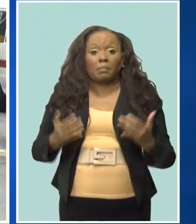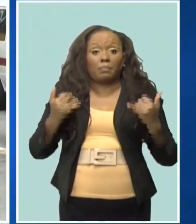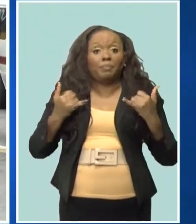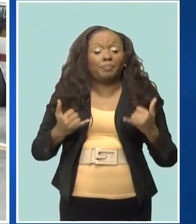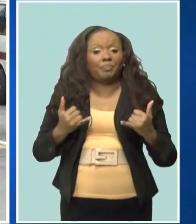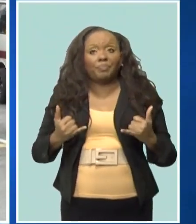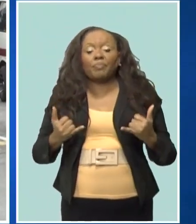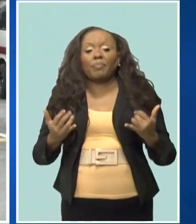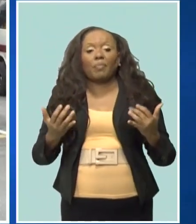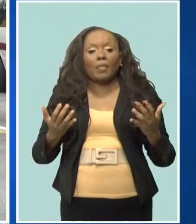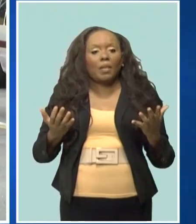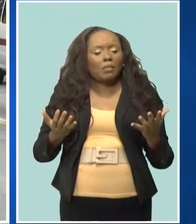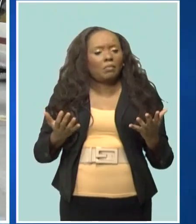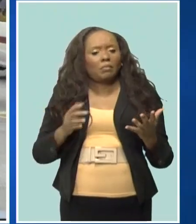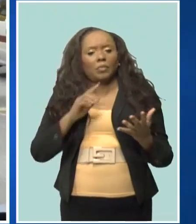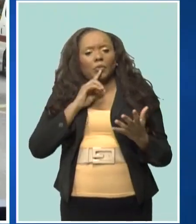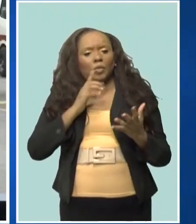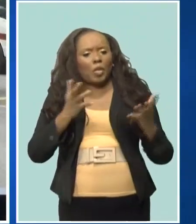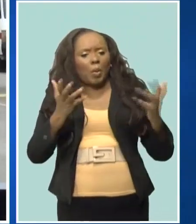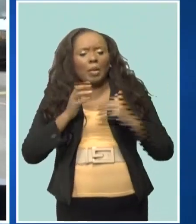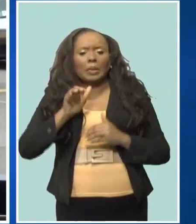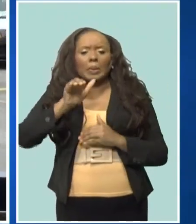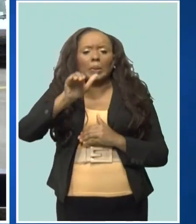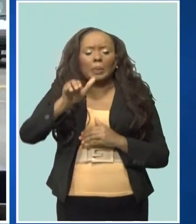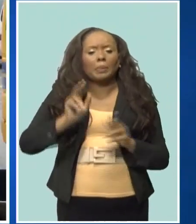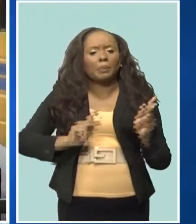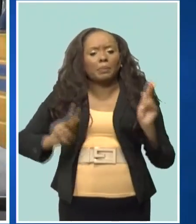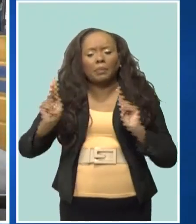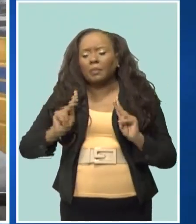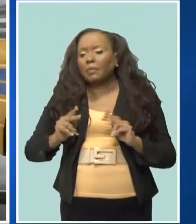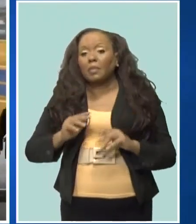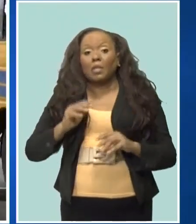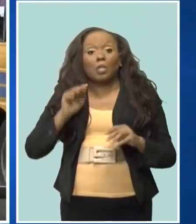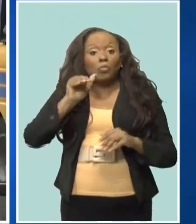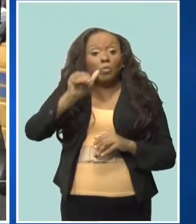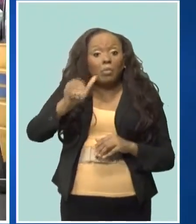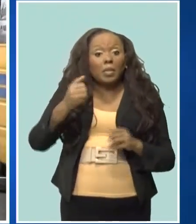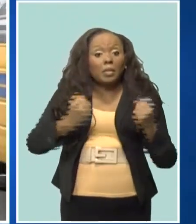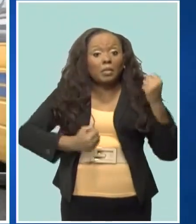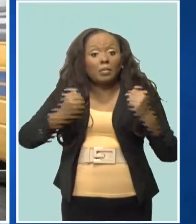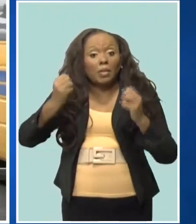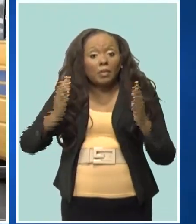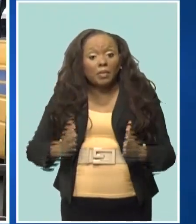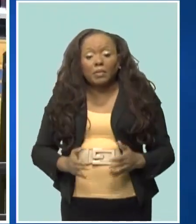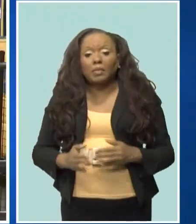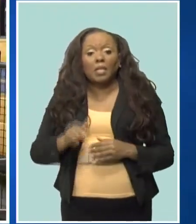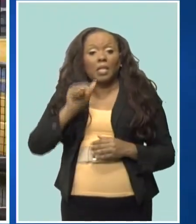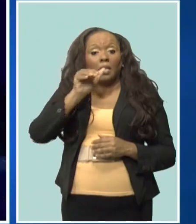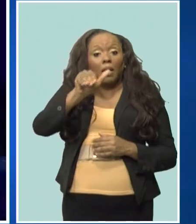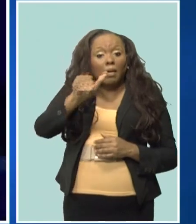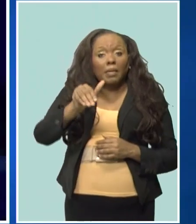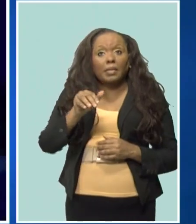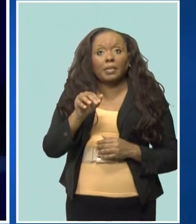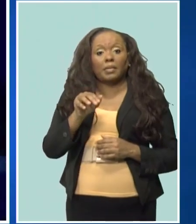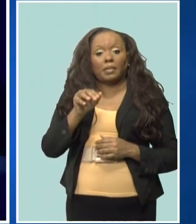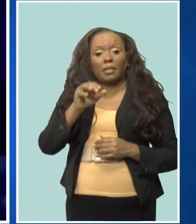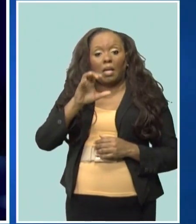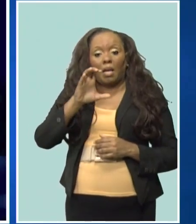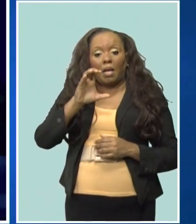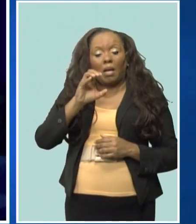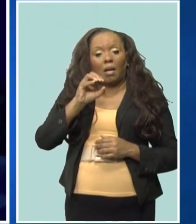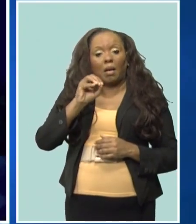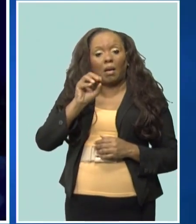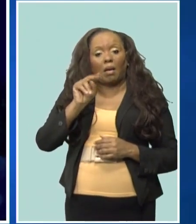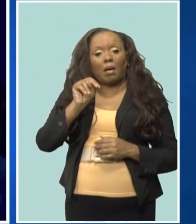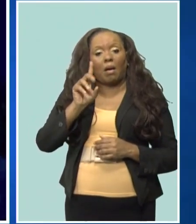right now, however, to remind all of the other drivers and conductors who have not registered as